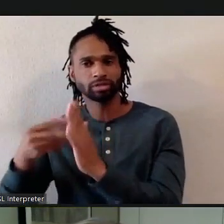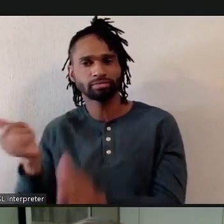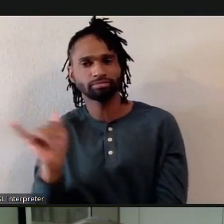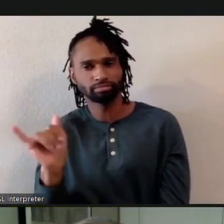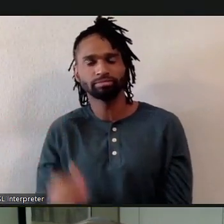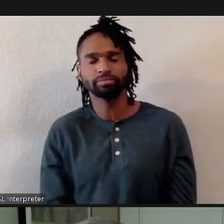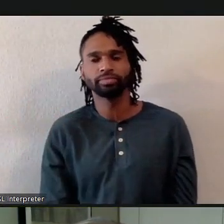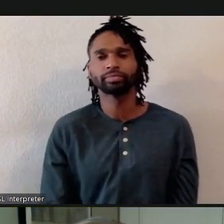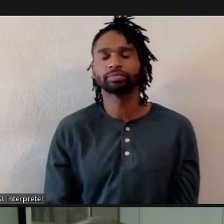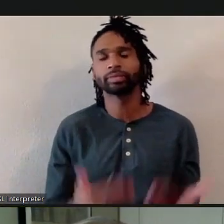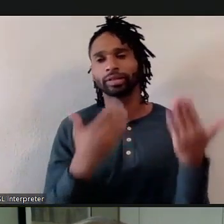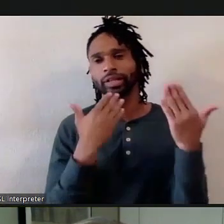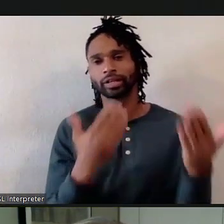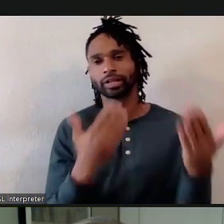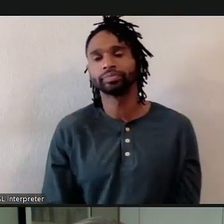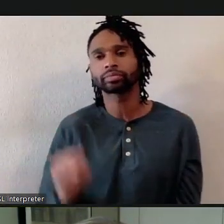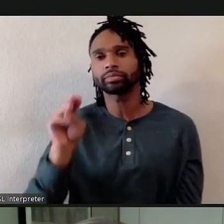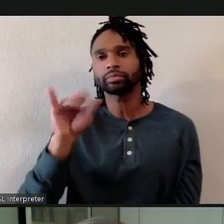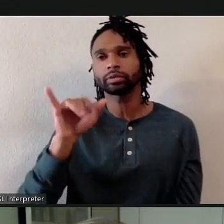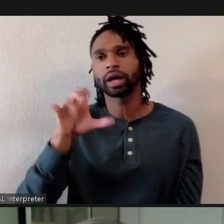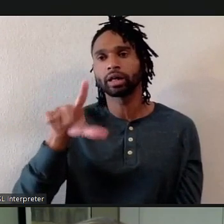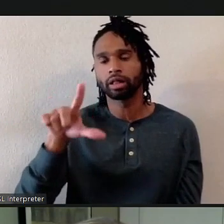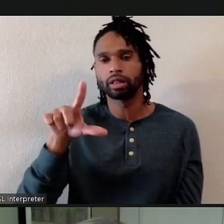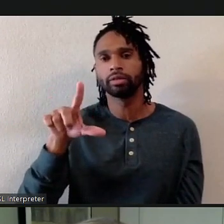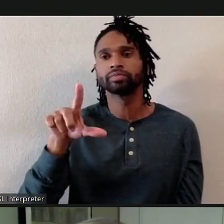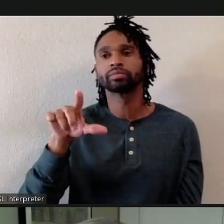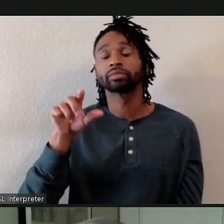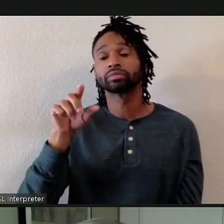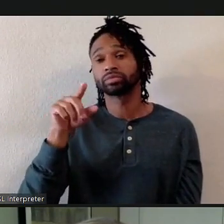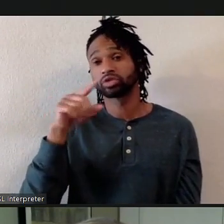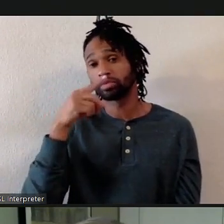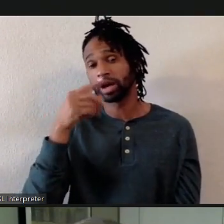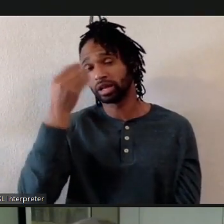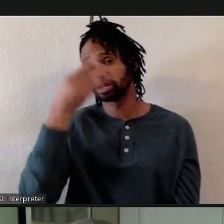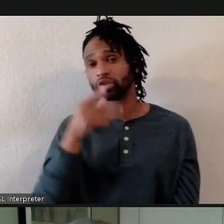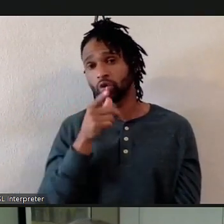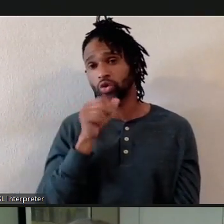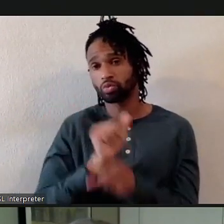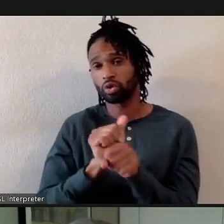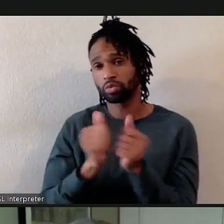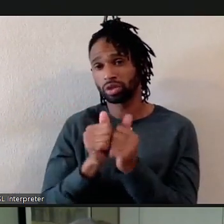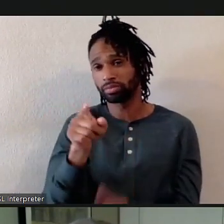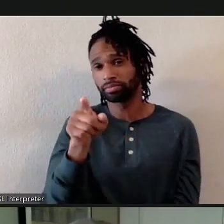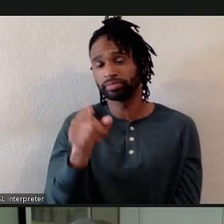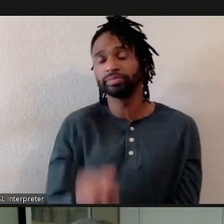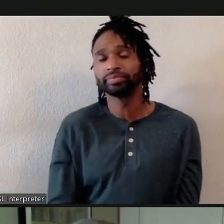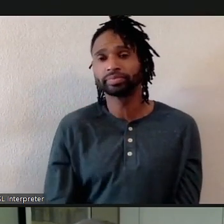Great, thank you. Michael, I'm going to take it over to you, and if you could say which outlet you were with.